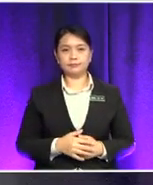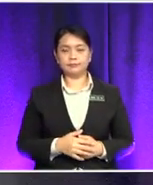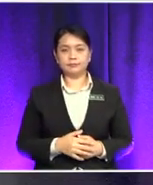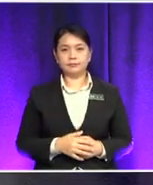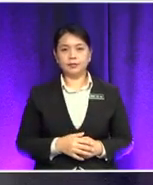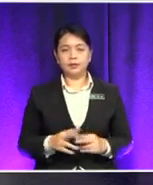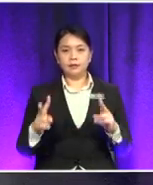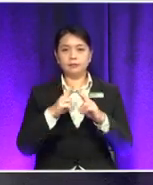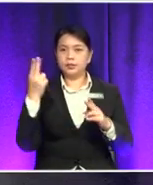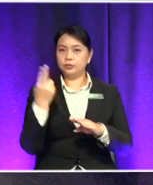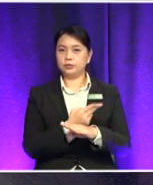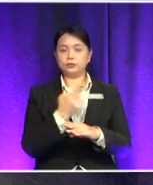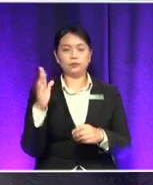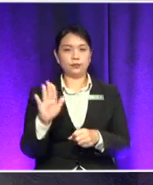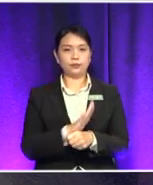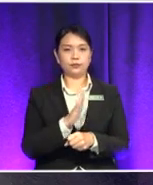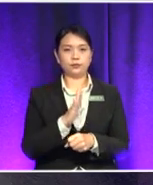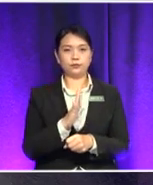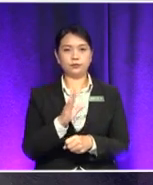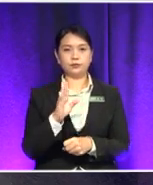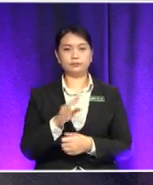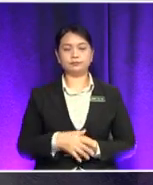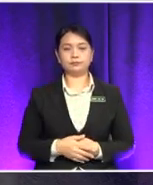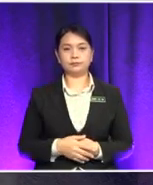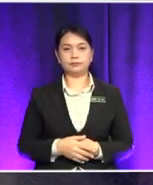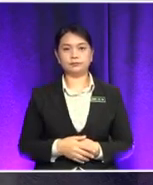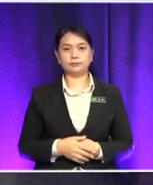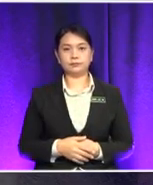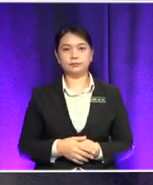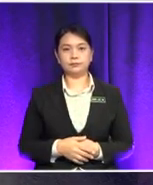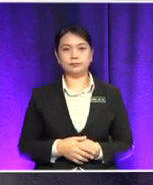Teacher Hidayah. Yes. Okay, so I think they are ready now.